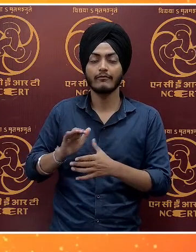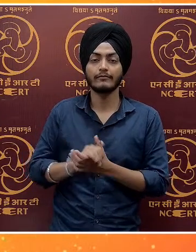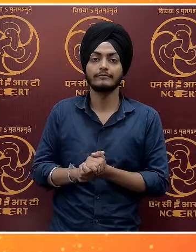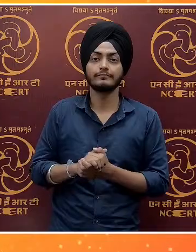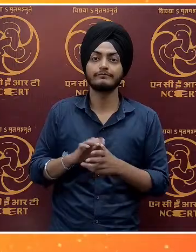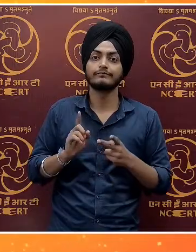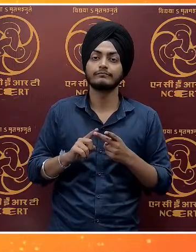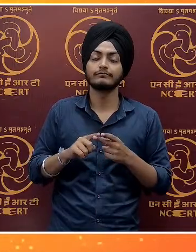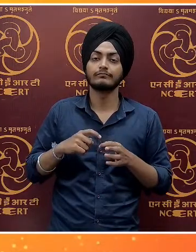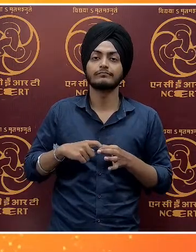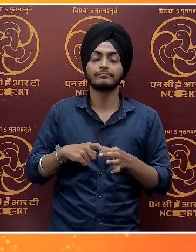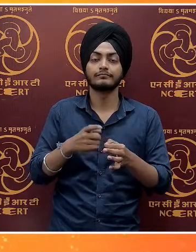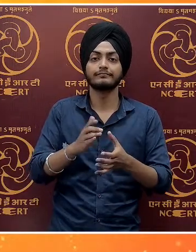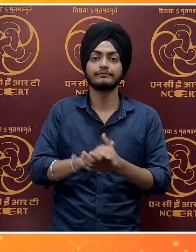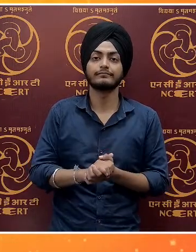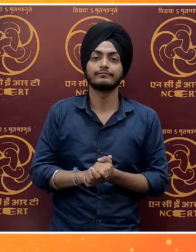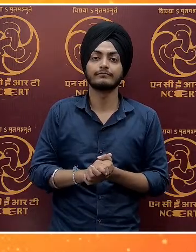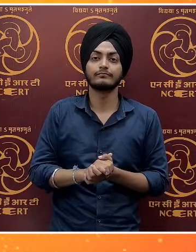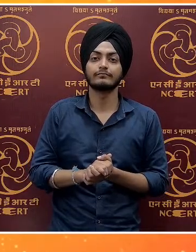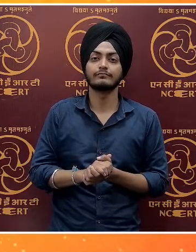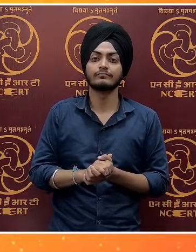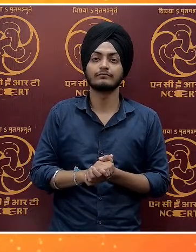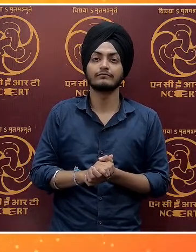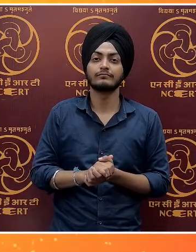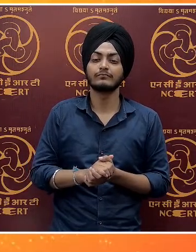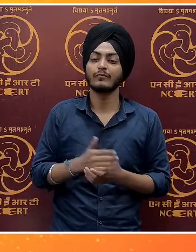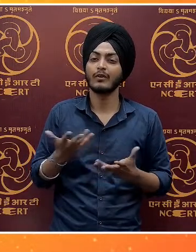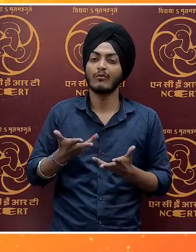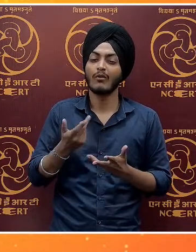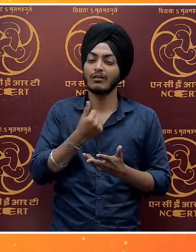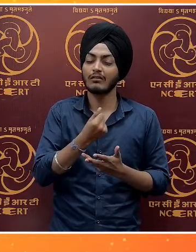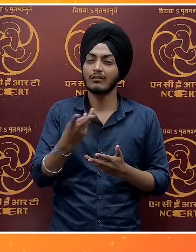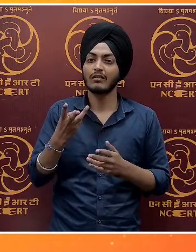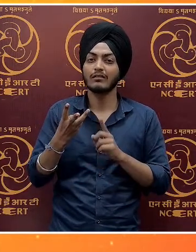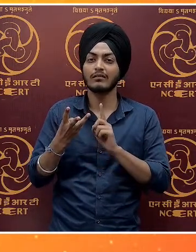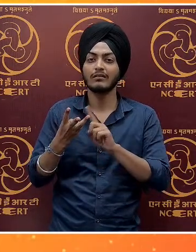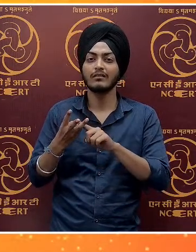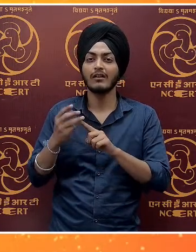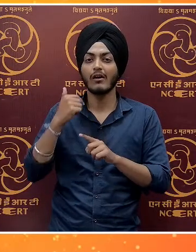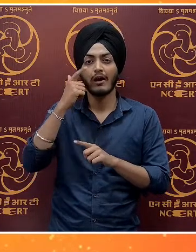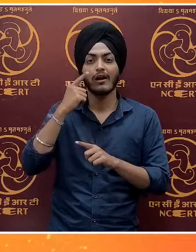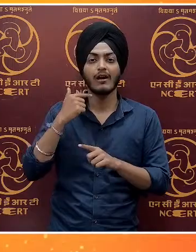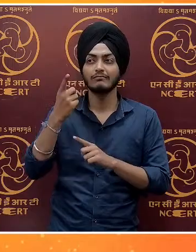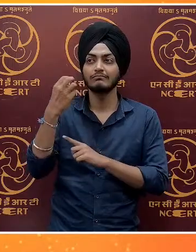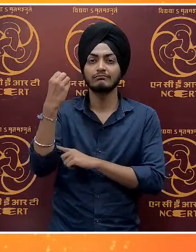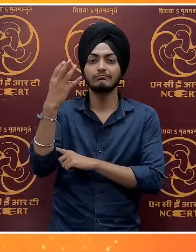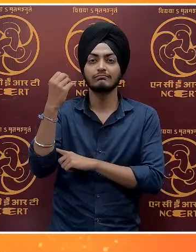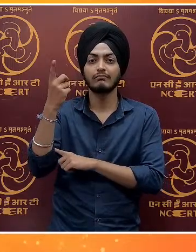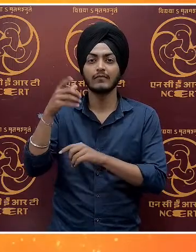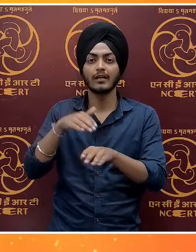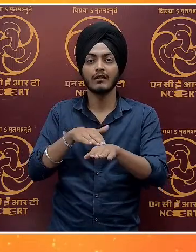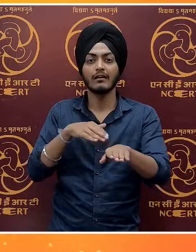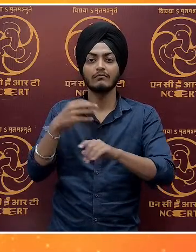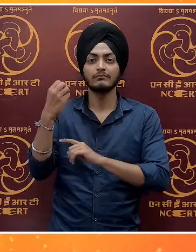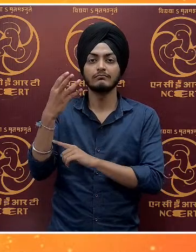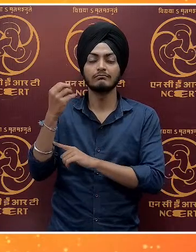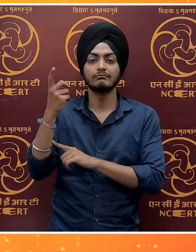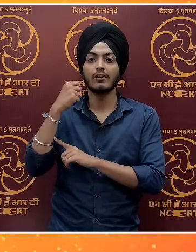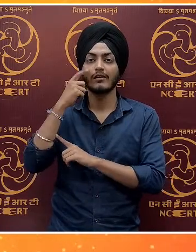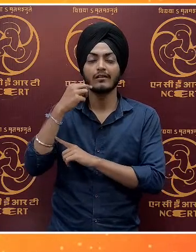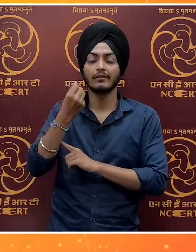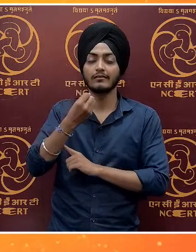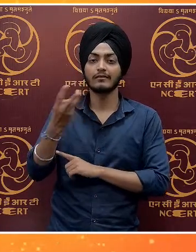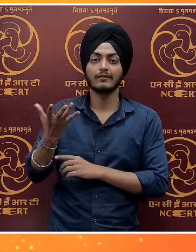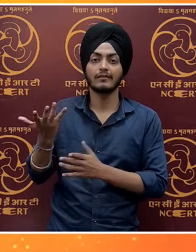Second question, what are the 3 colors of a traffic light? Remember, we talked about the 3 colors and the significance